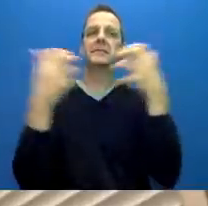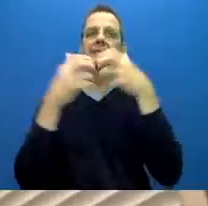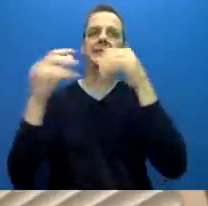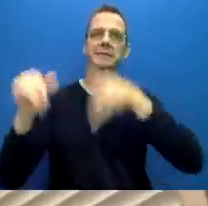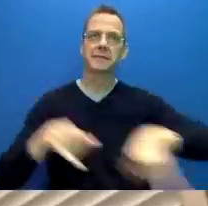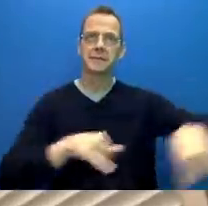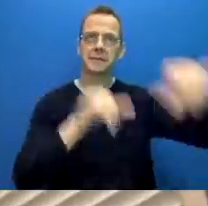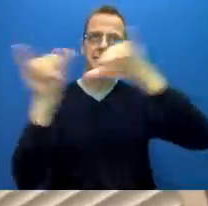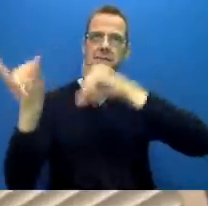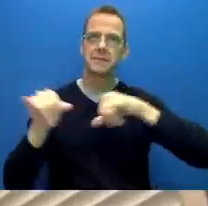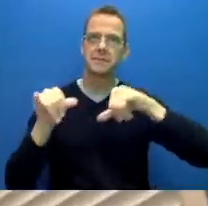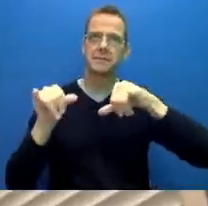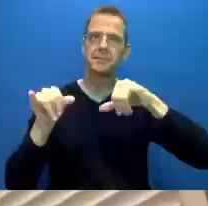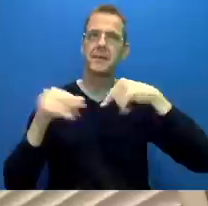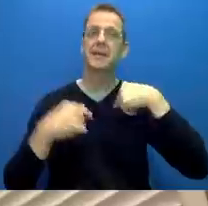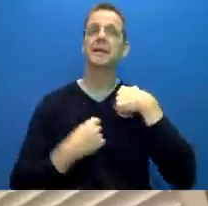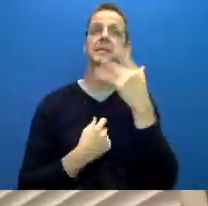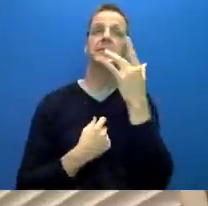have COVID or not,